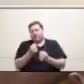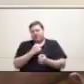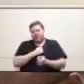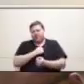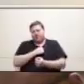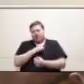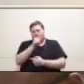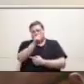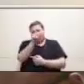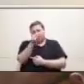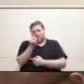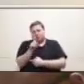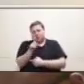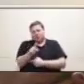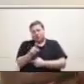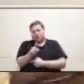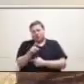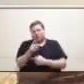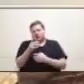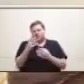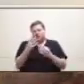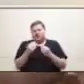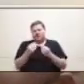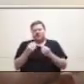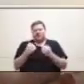is, now that we are having an acting